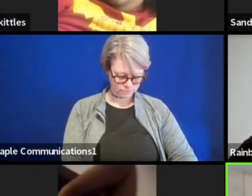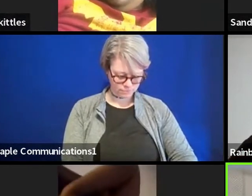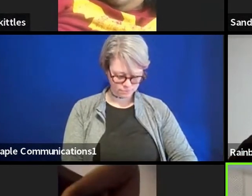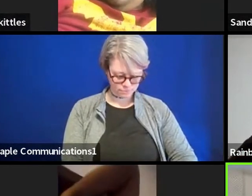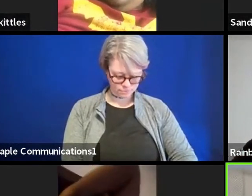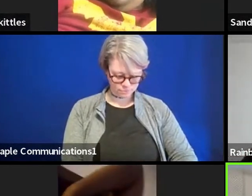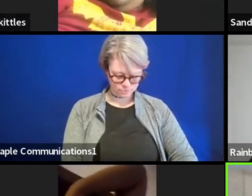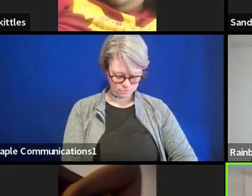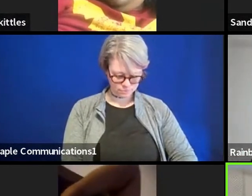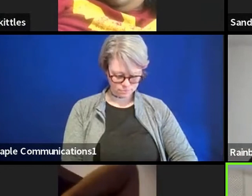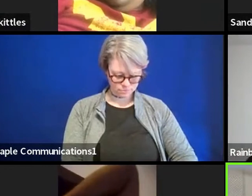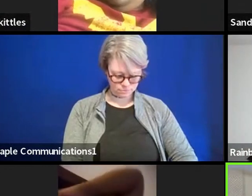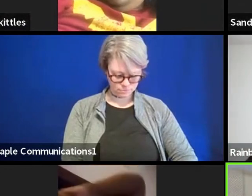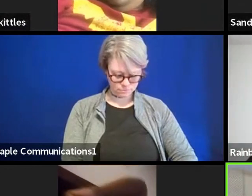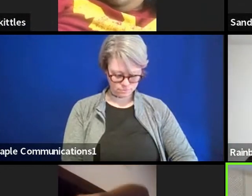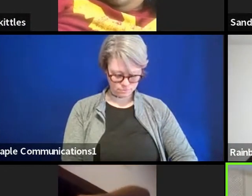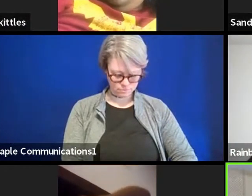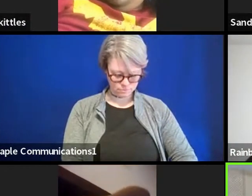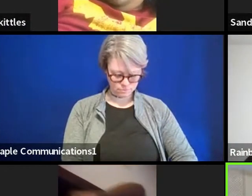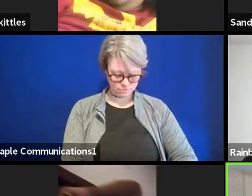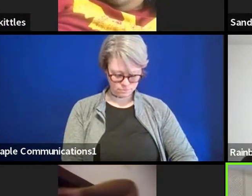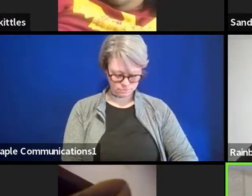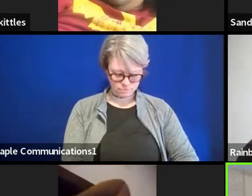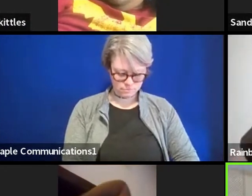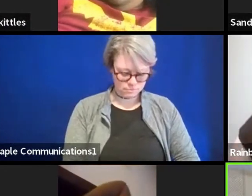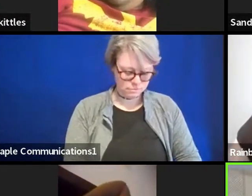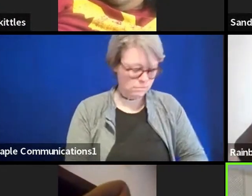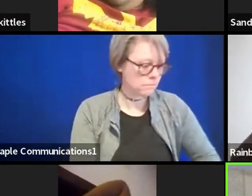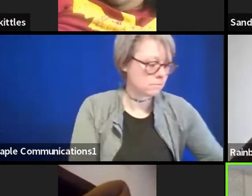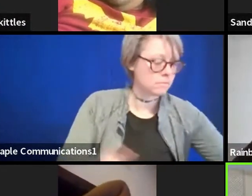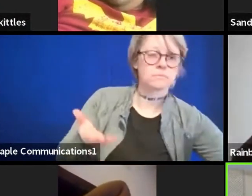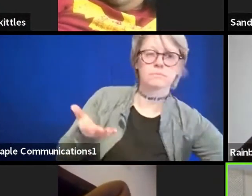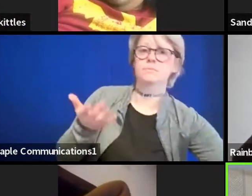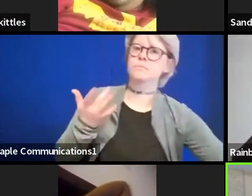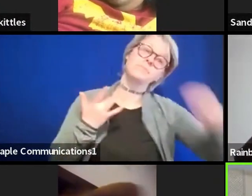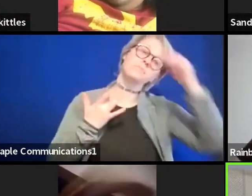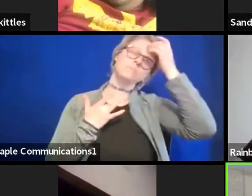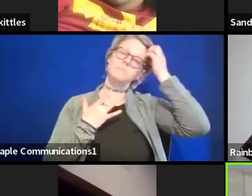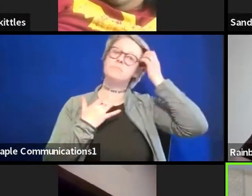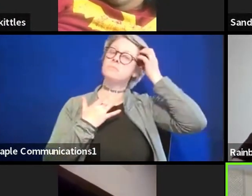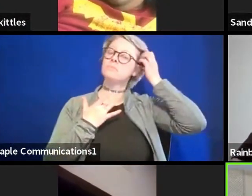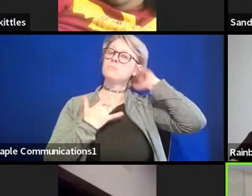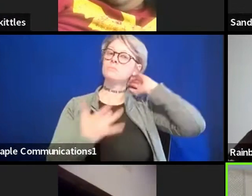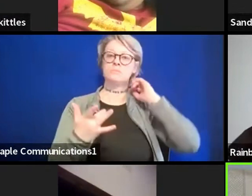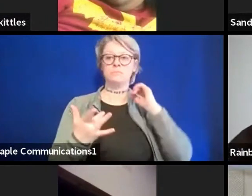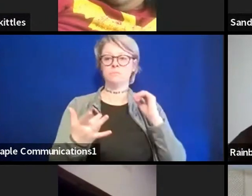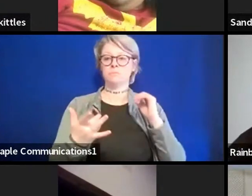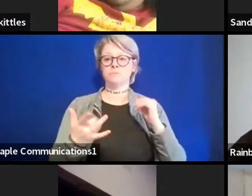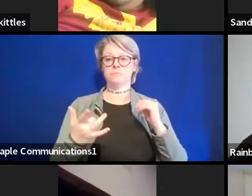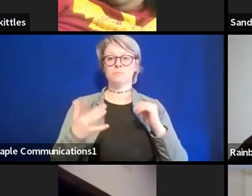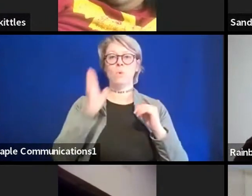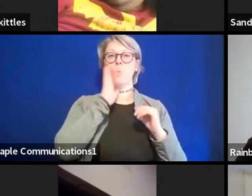everybody else, because you get lost in the cracks too. So for me, that was a big deal.